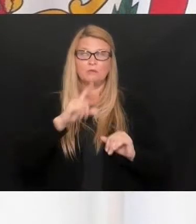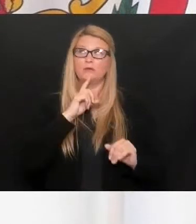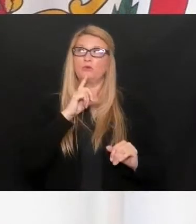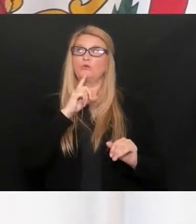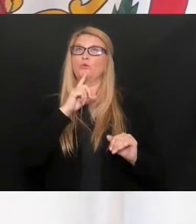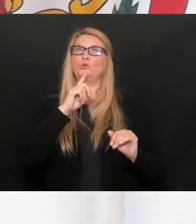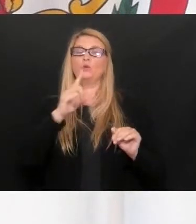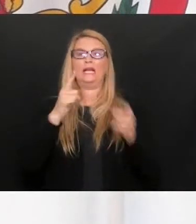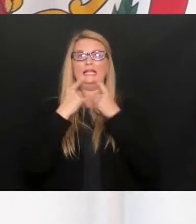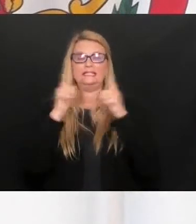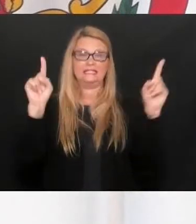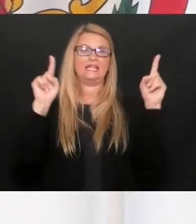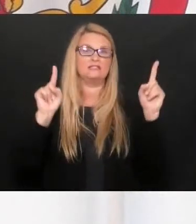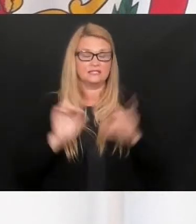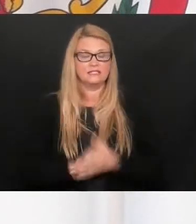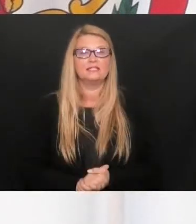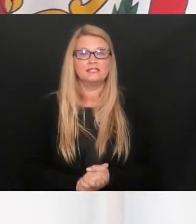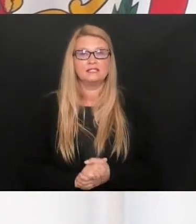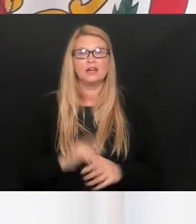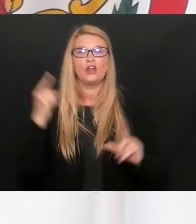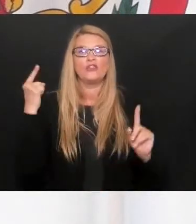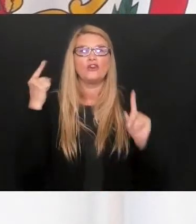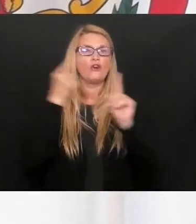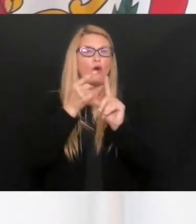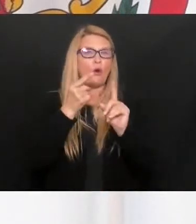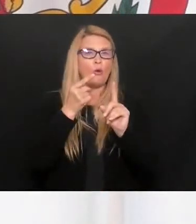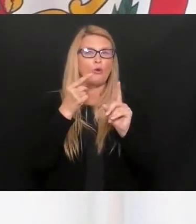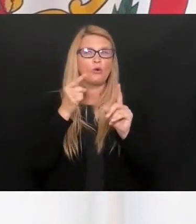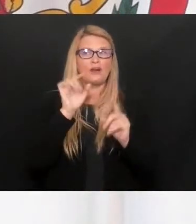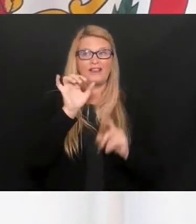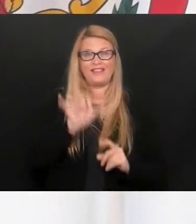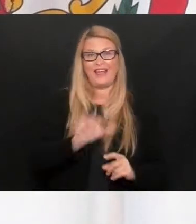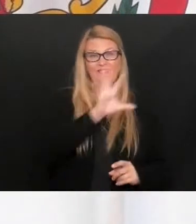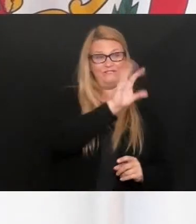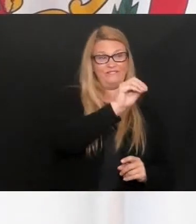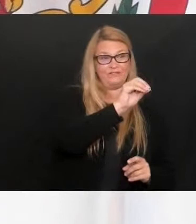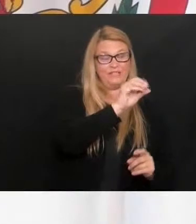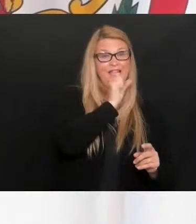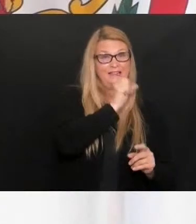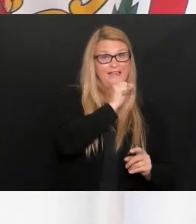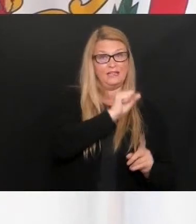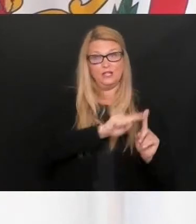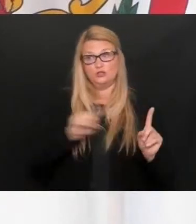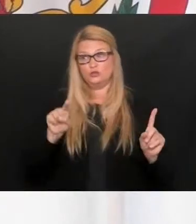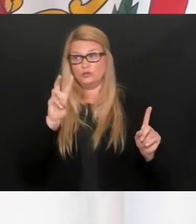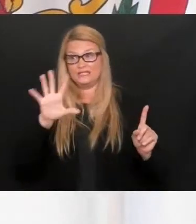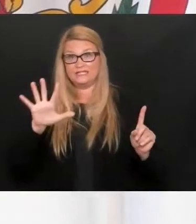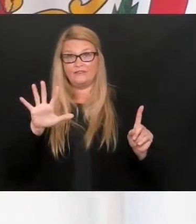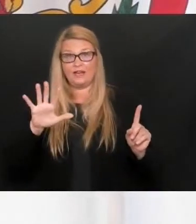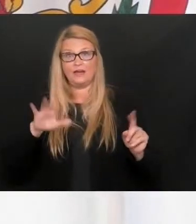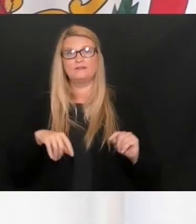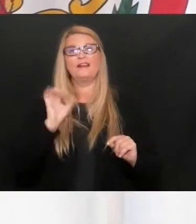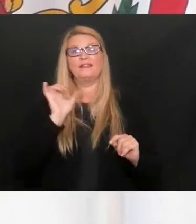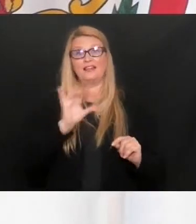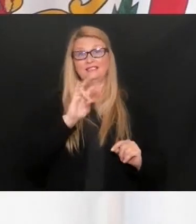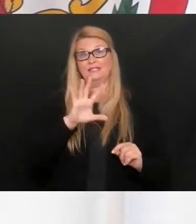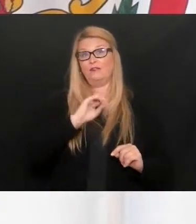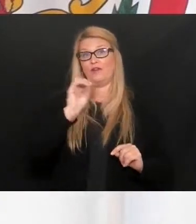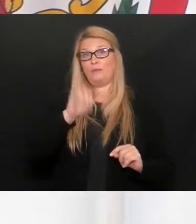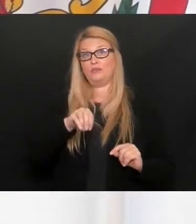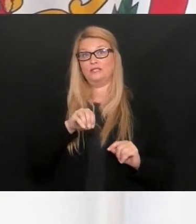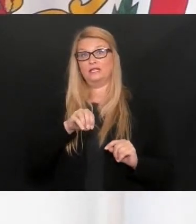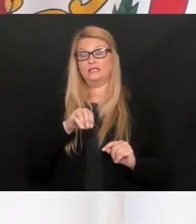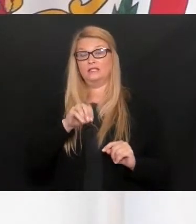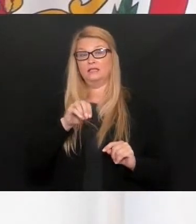incredible success. Our goal of those 50 to 65 years of age is 75%. And